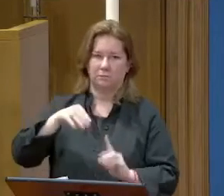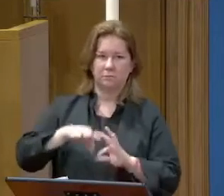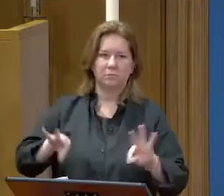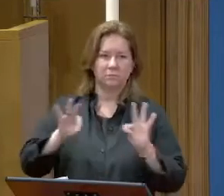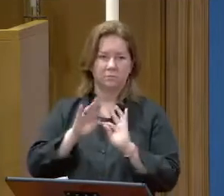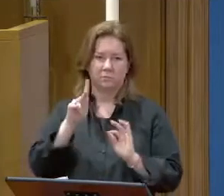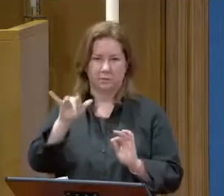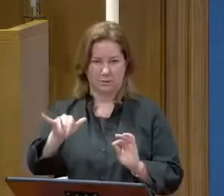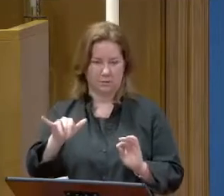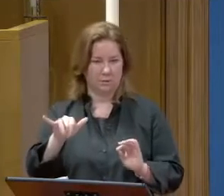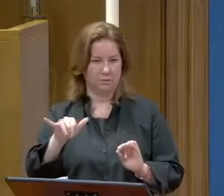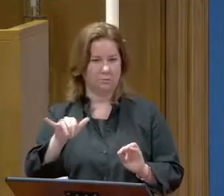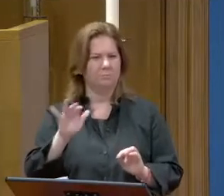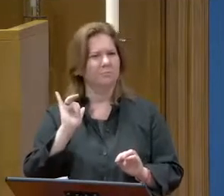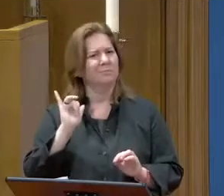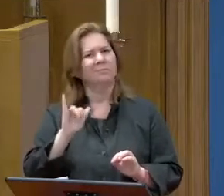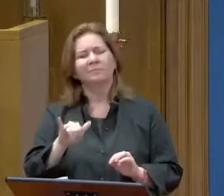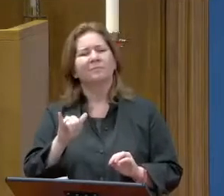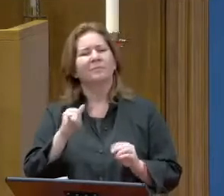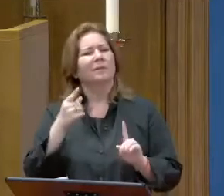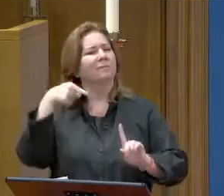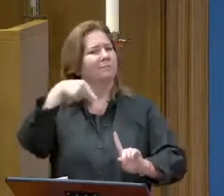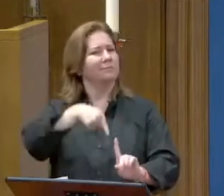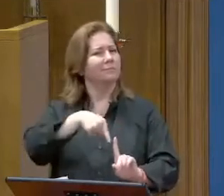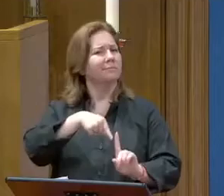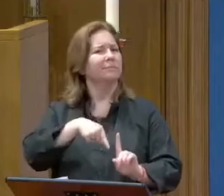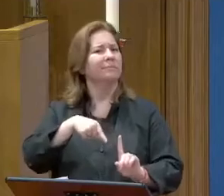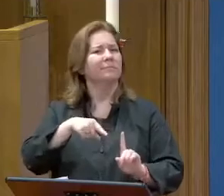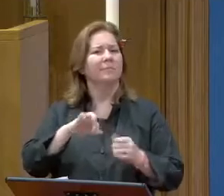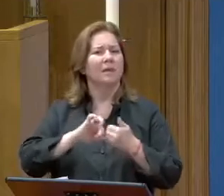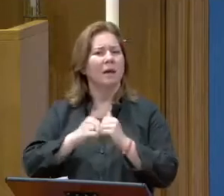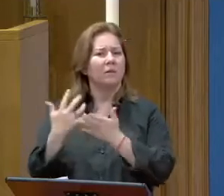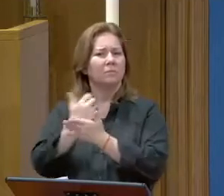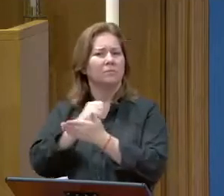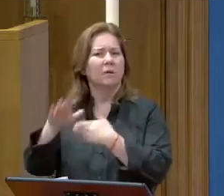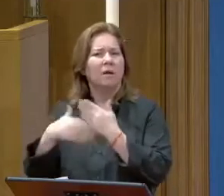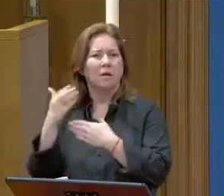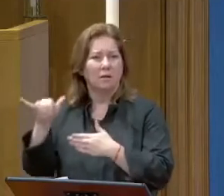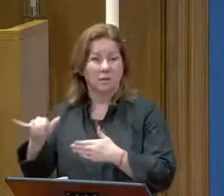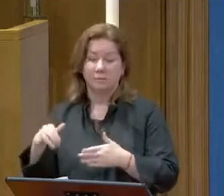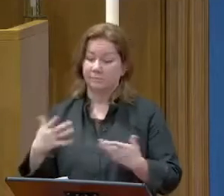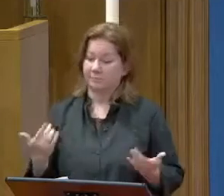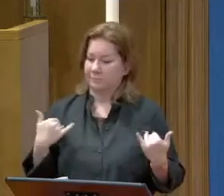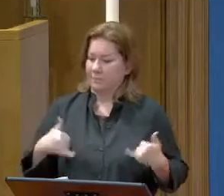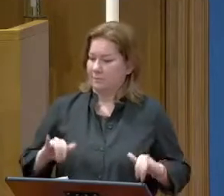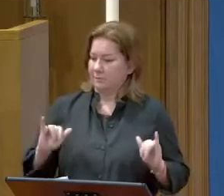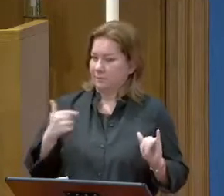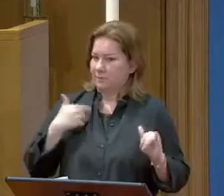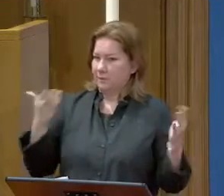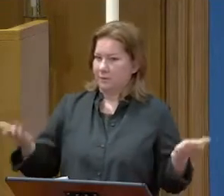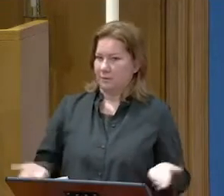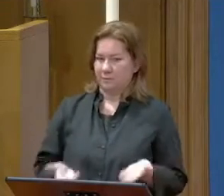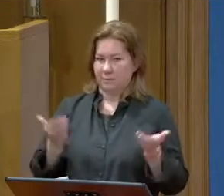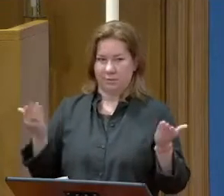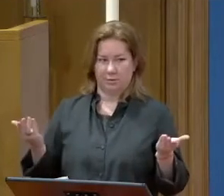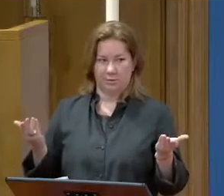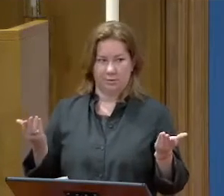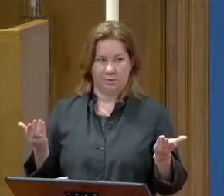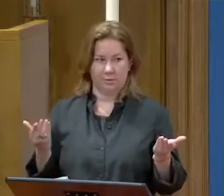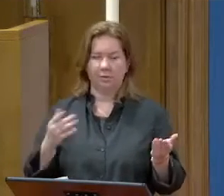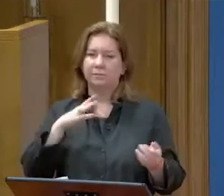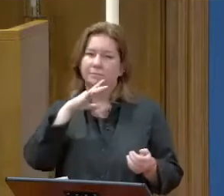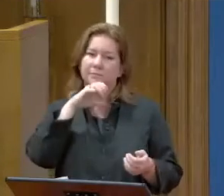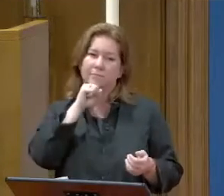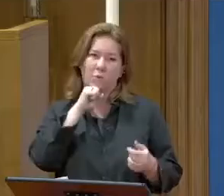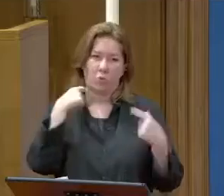Love is the key to obtaining all of that. And yet, here I stand, wearing my orange